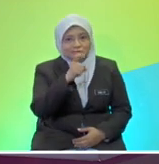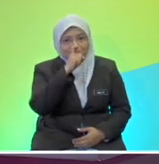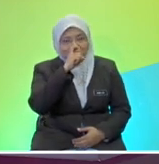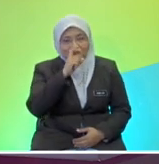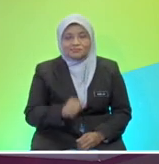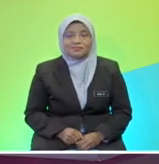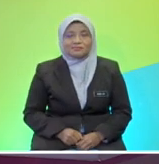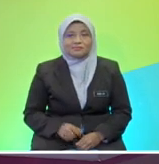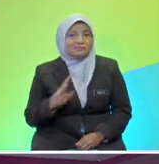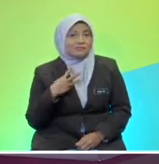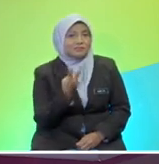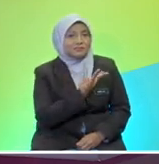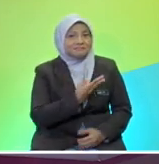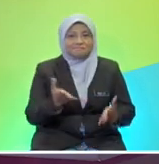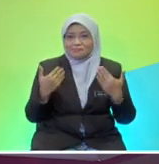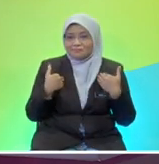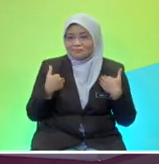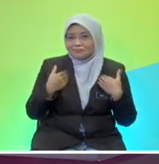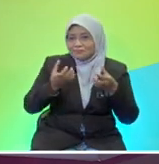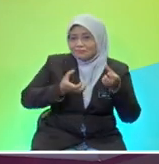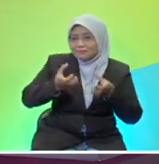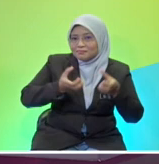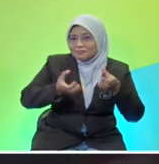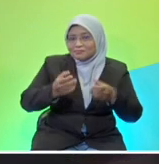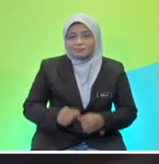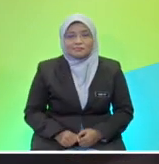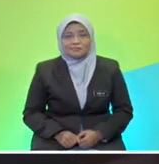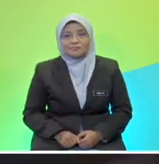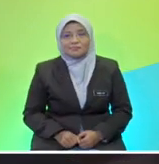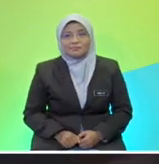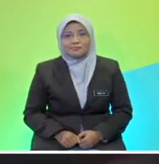cars. We have blocks. We have.